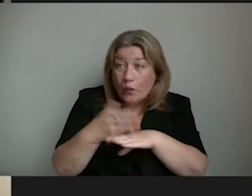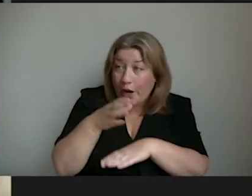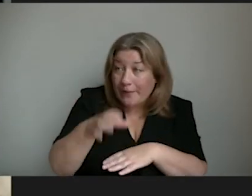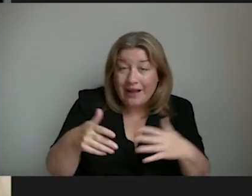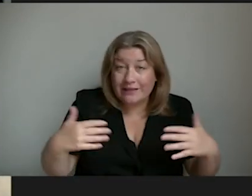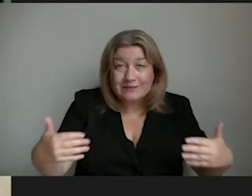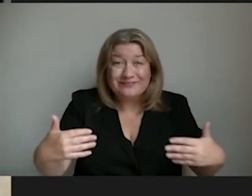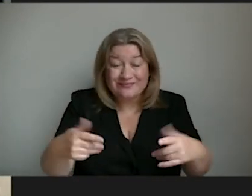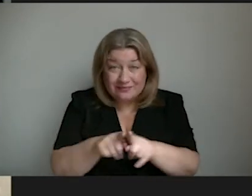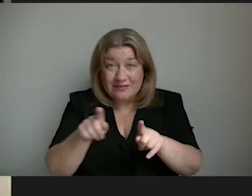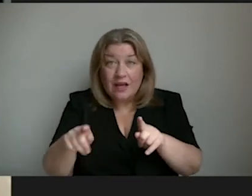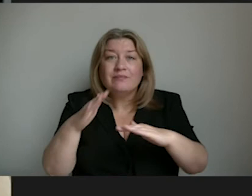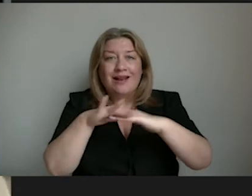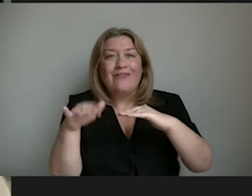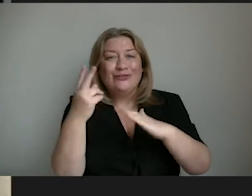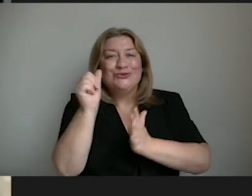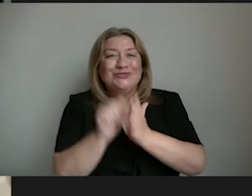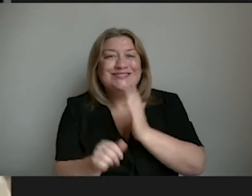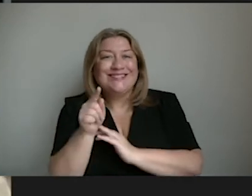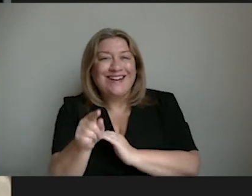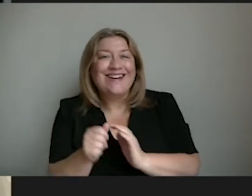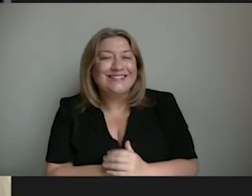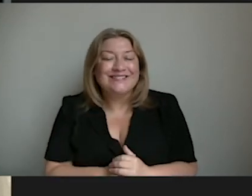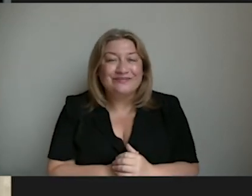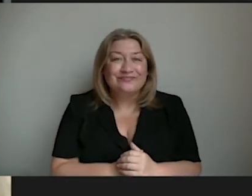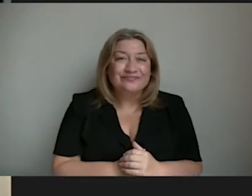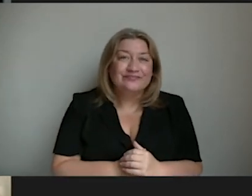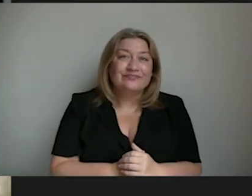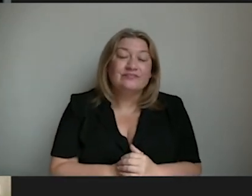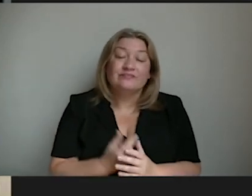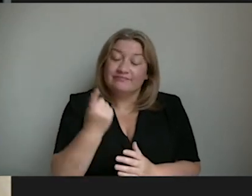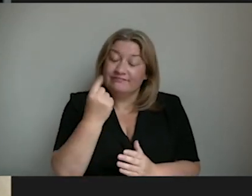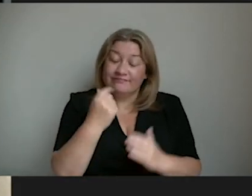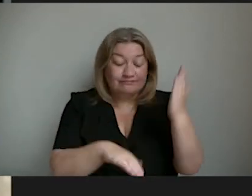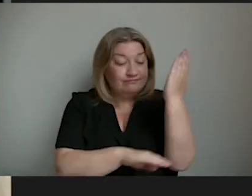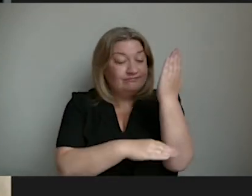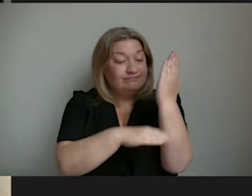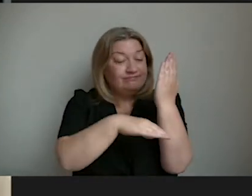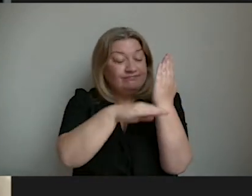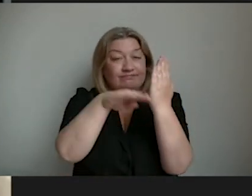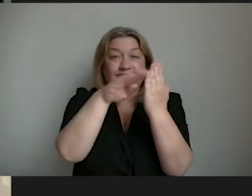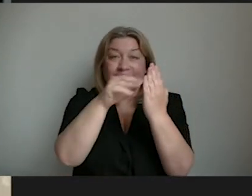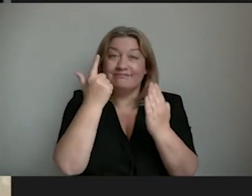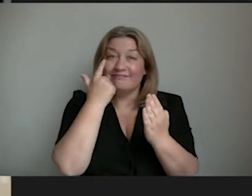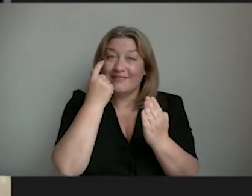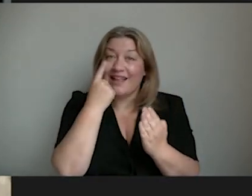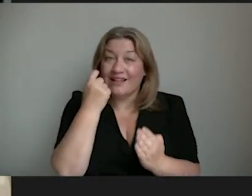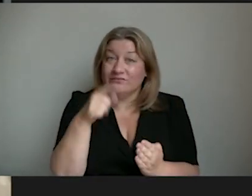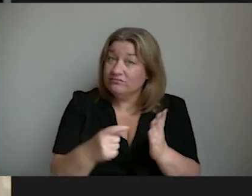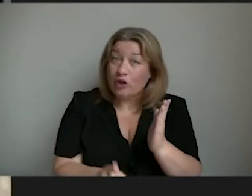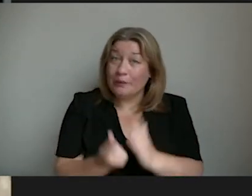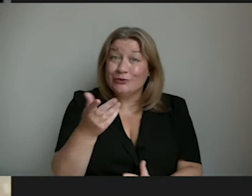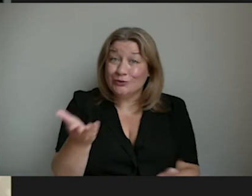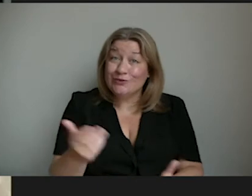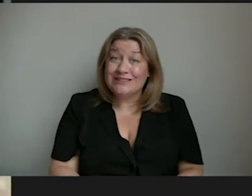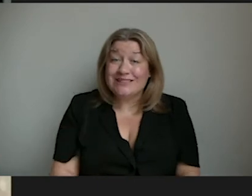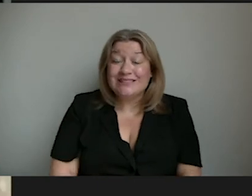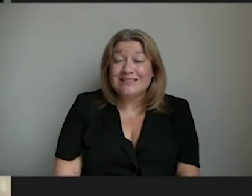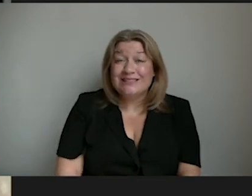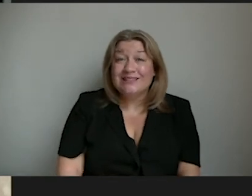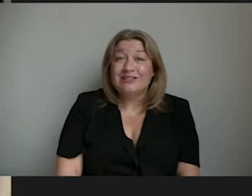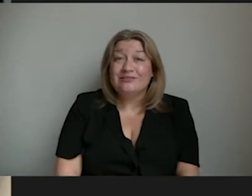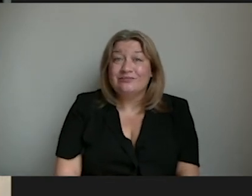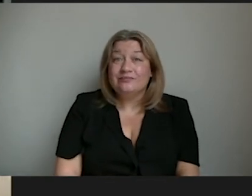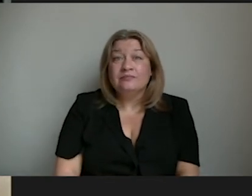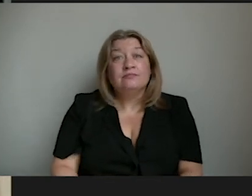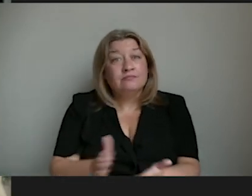experience and workplace experience, then obviously you start at your level 2, and then there's opportunities to potentially progress through the levels as well.